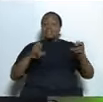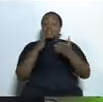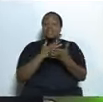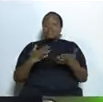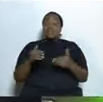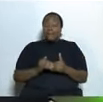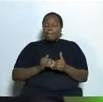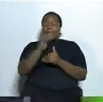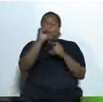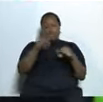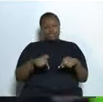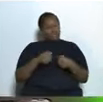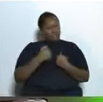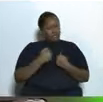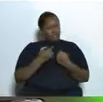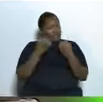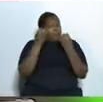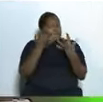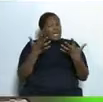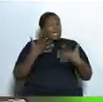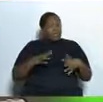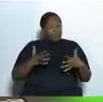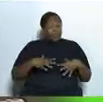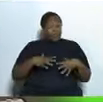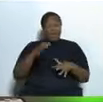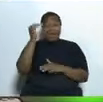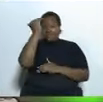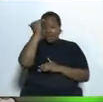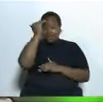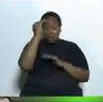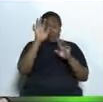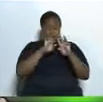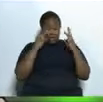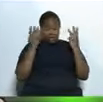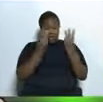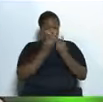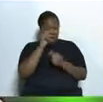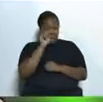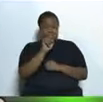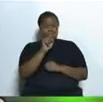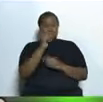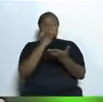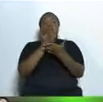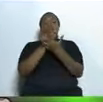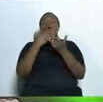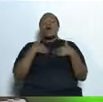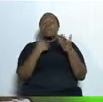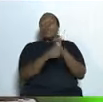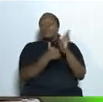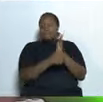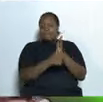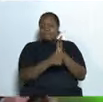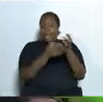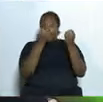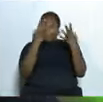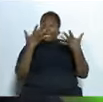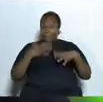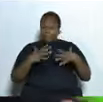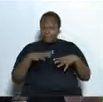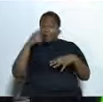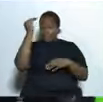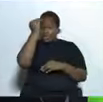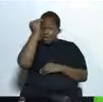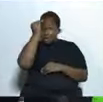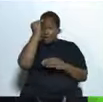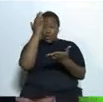themselves. Most people recognize that this world is in deep trouble. Most people recognize